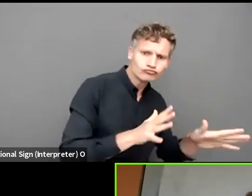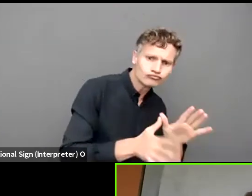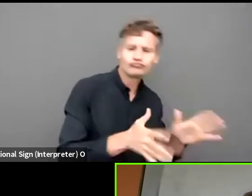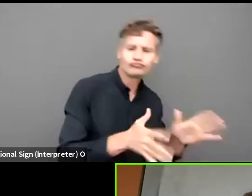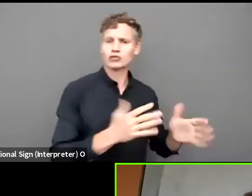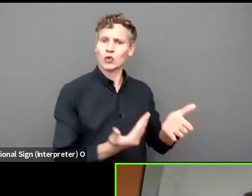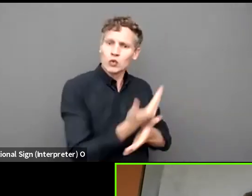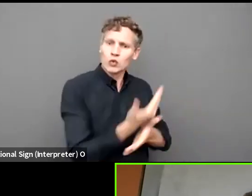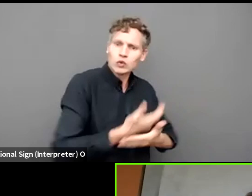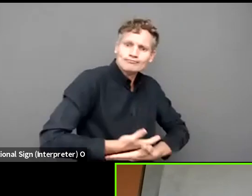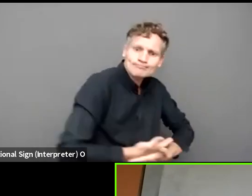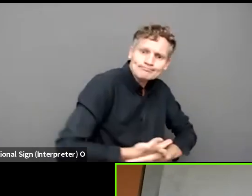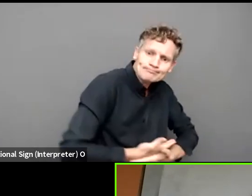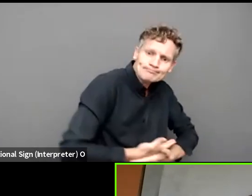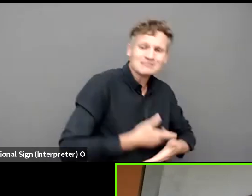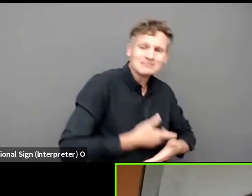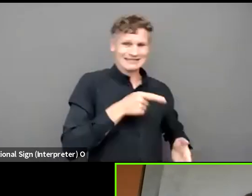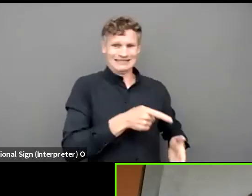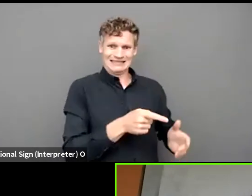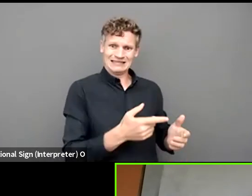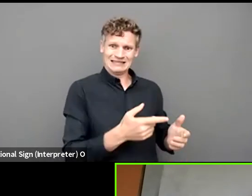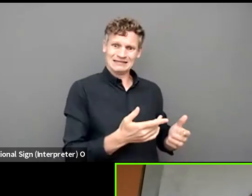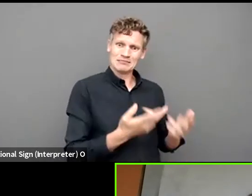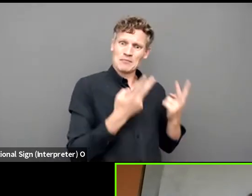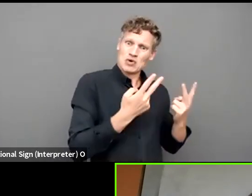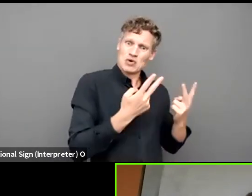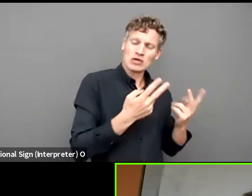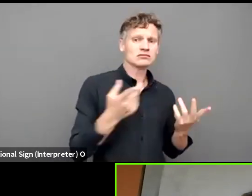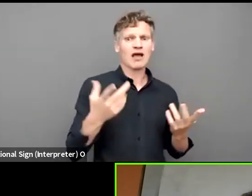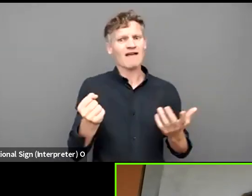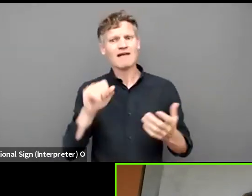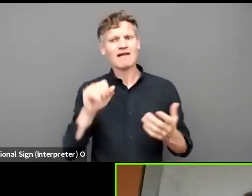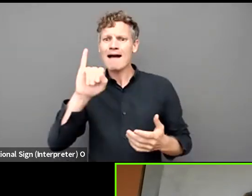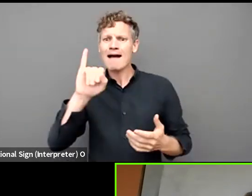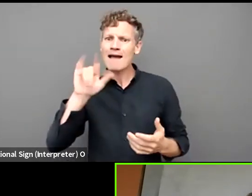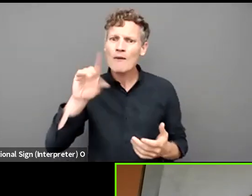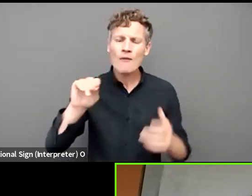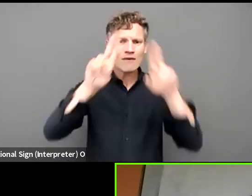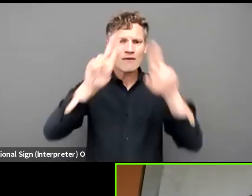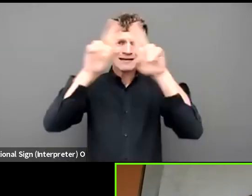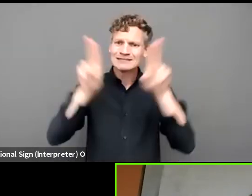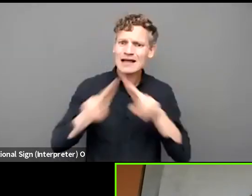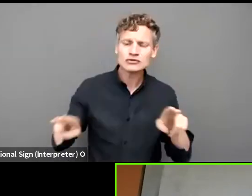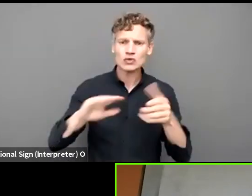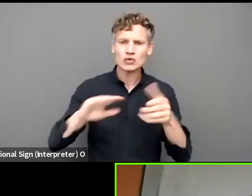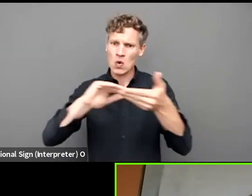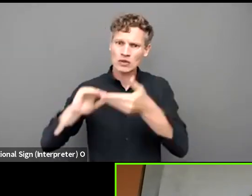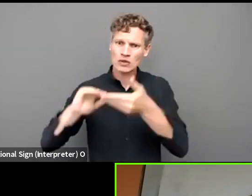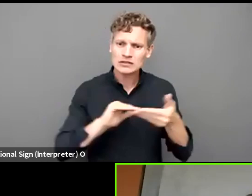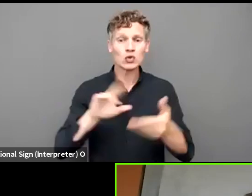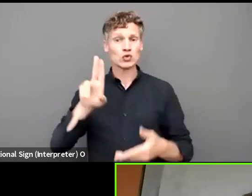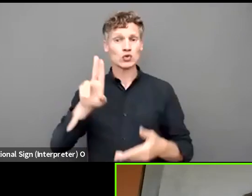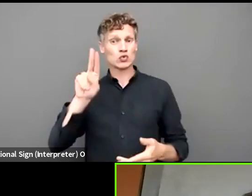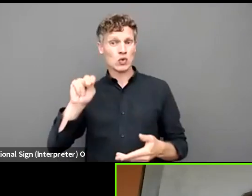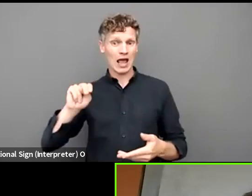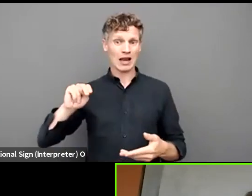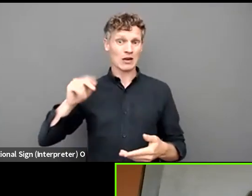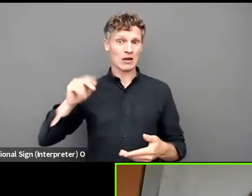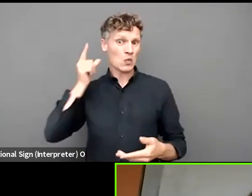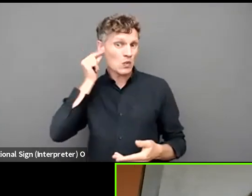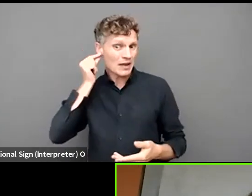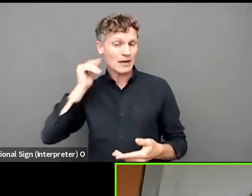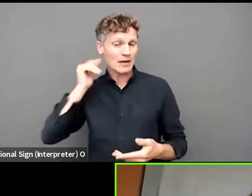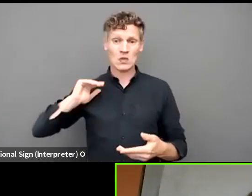international organizations such as the ILO, UN Compact, UN Women, etc. And then I think also incentive and